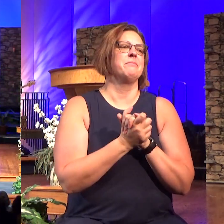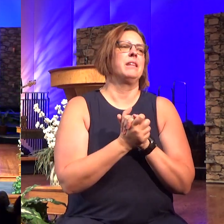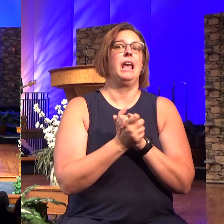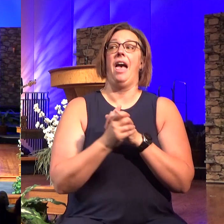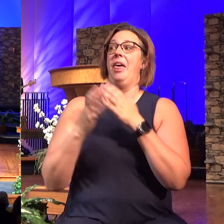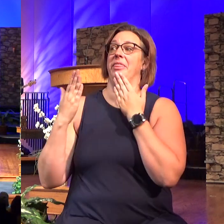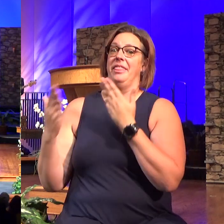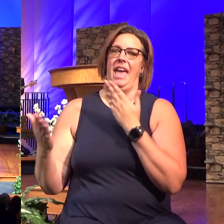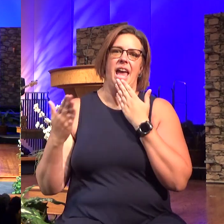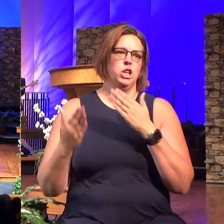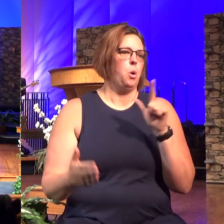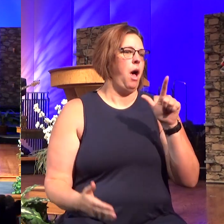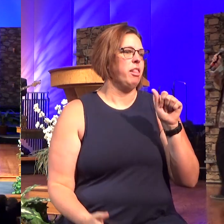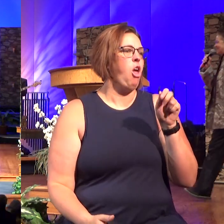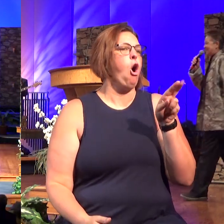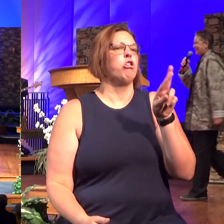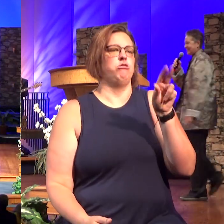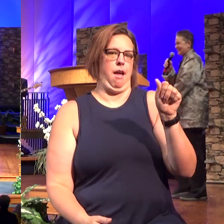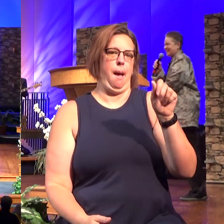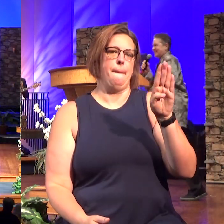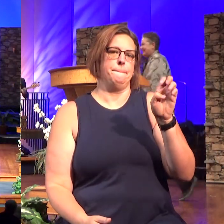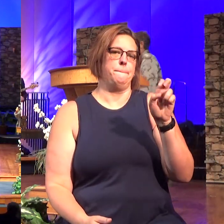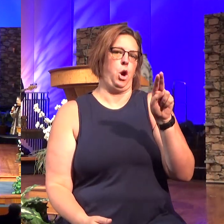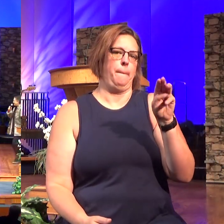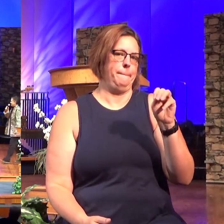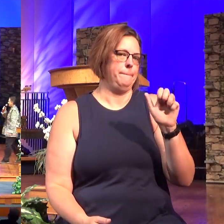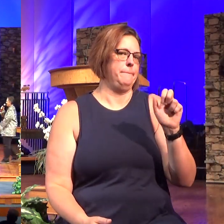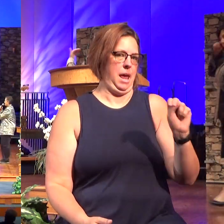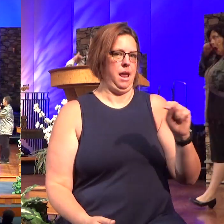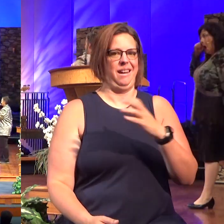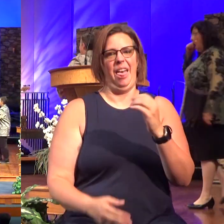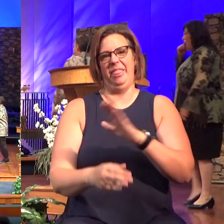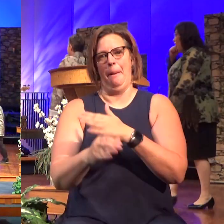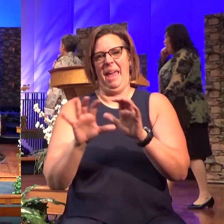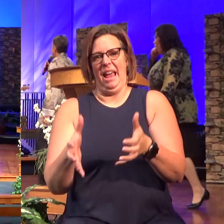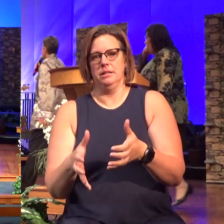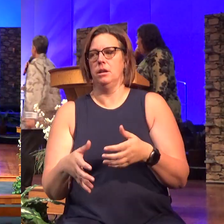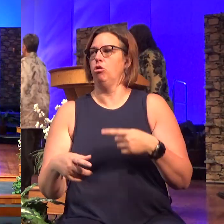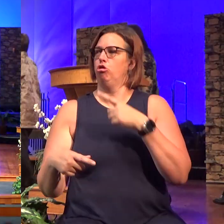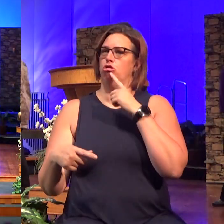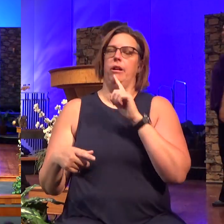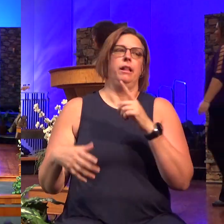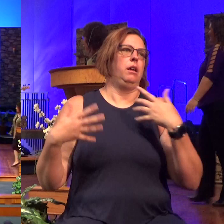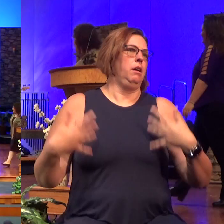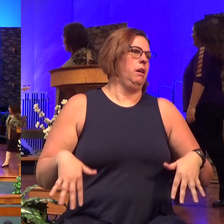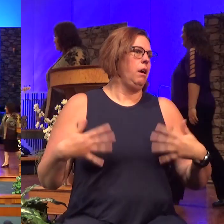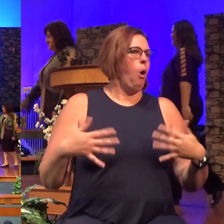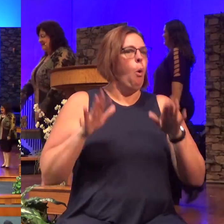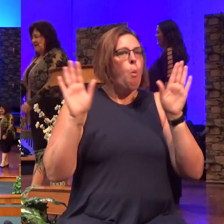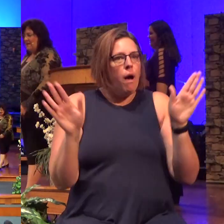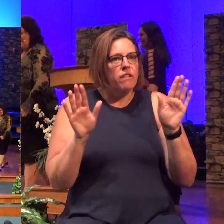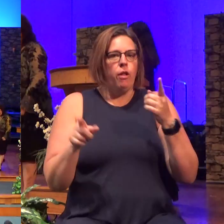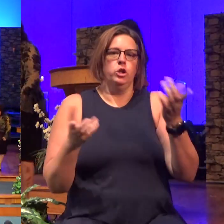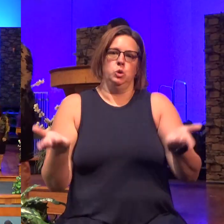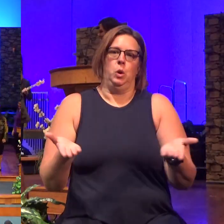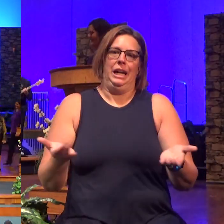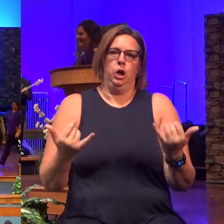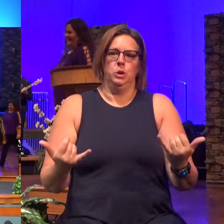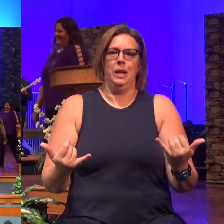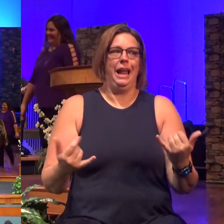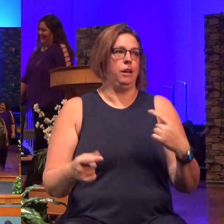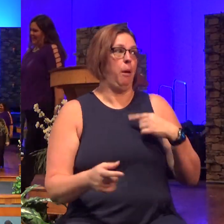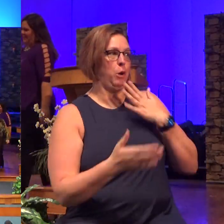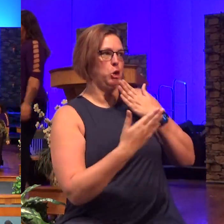Thank you, Laura Berman, Mile High Band. How wonderful to have you with us today, Laura. It's awesome. Grateful to be